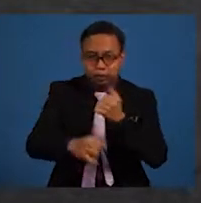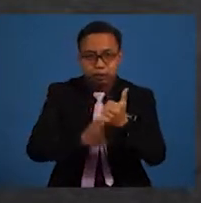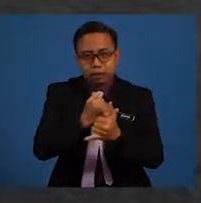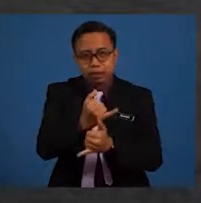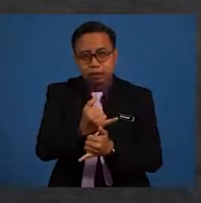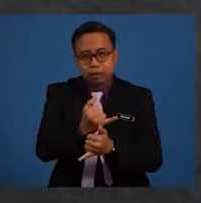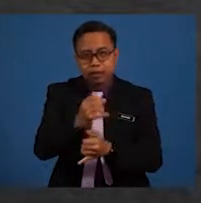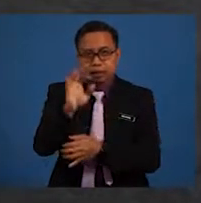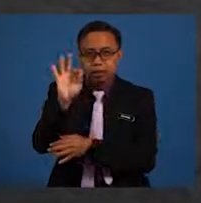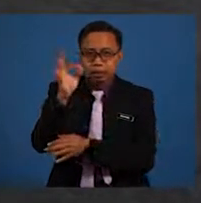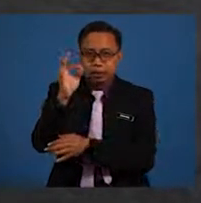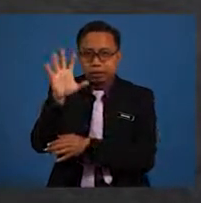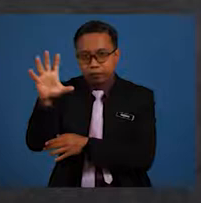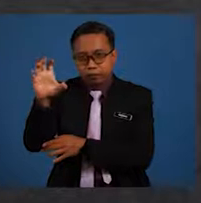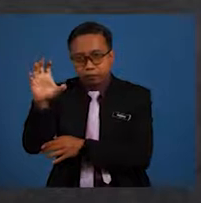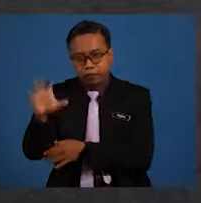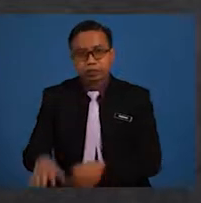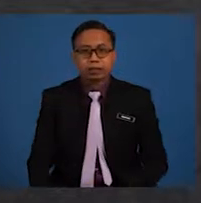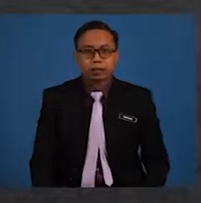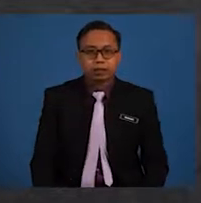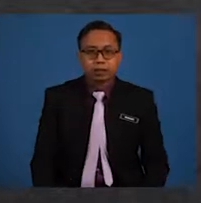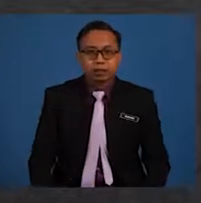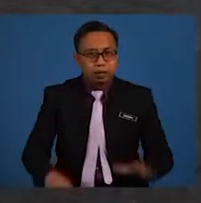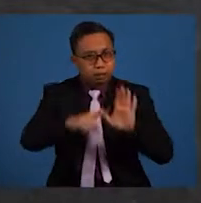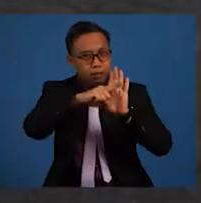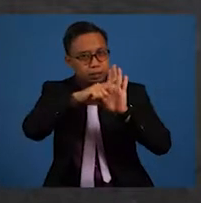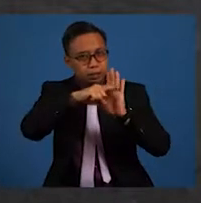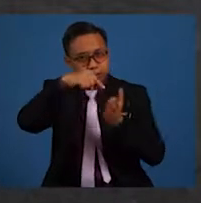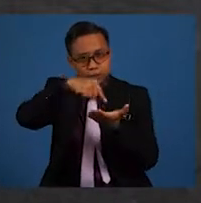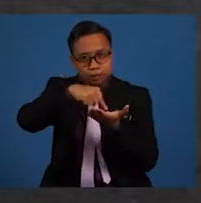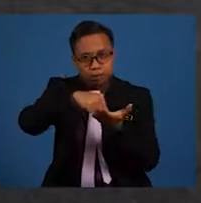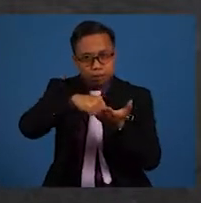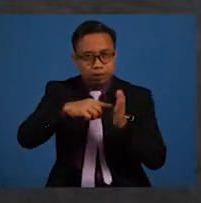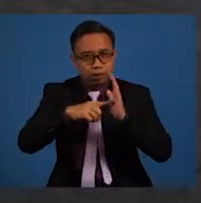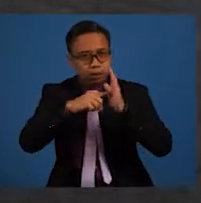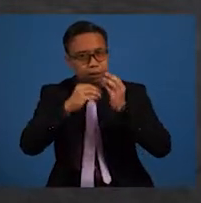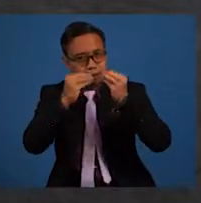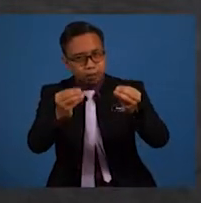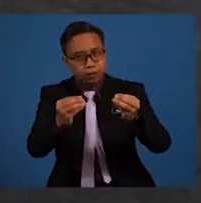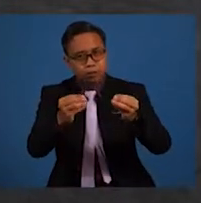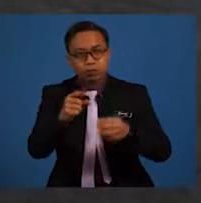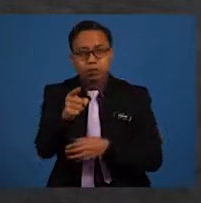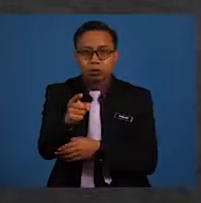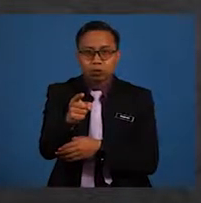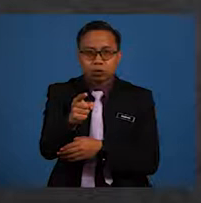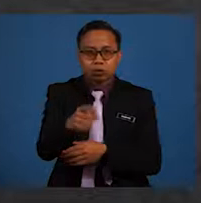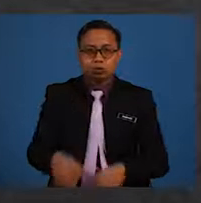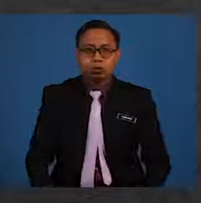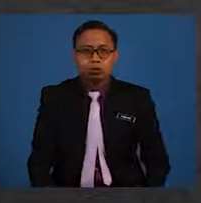1950s. The dash here gives you